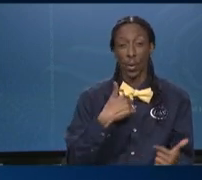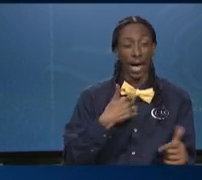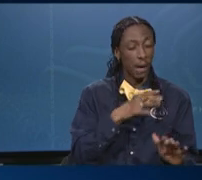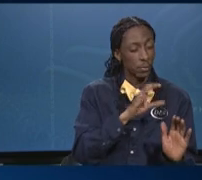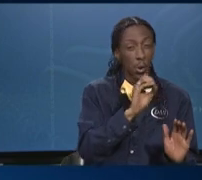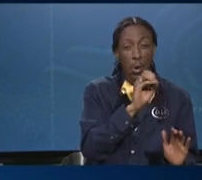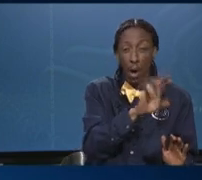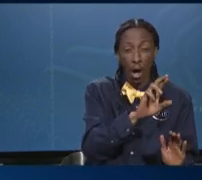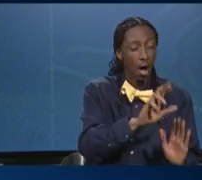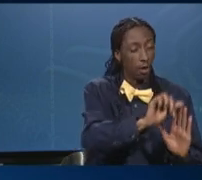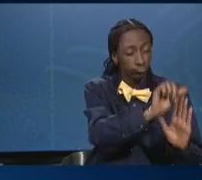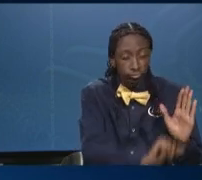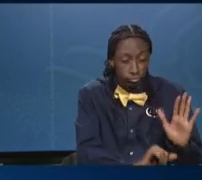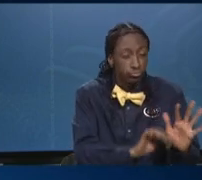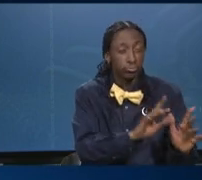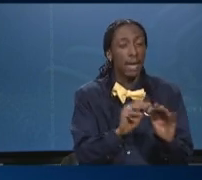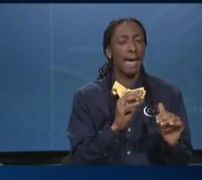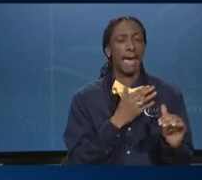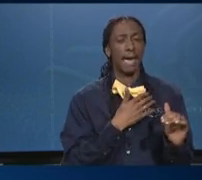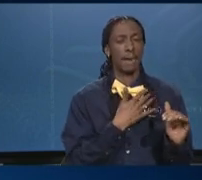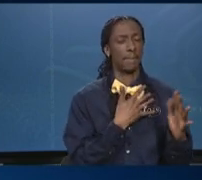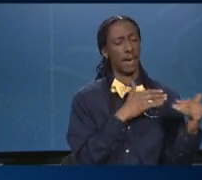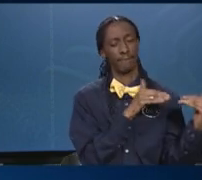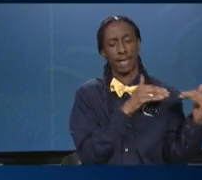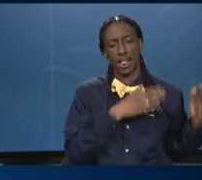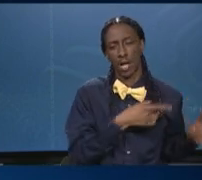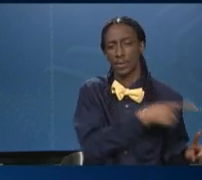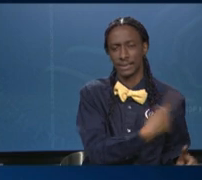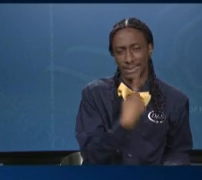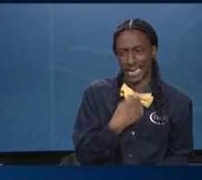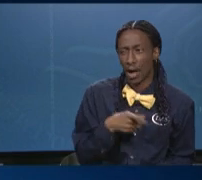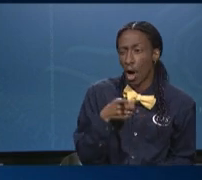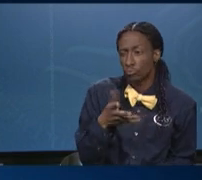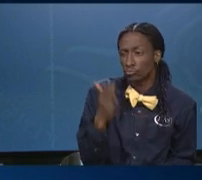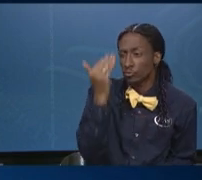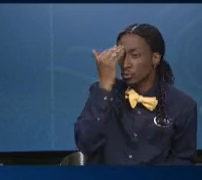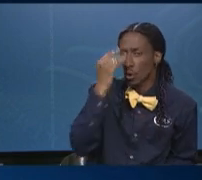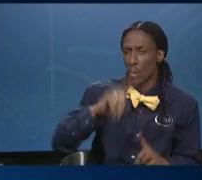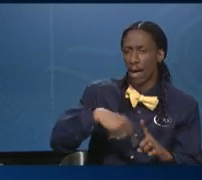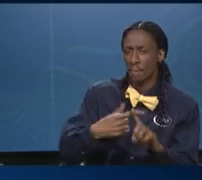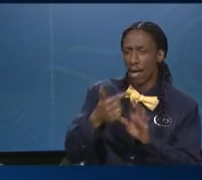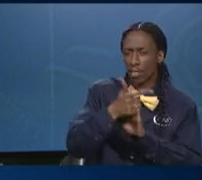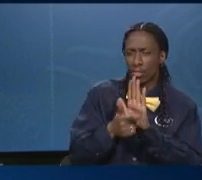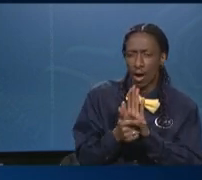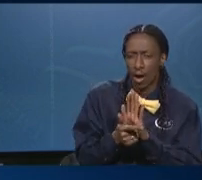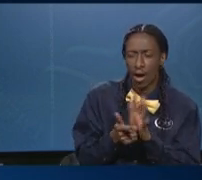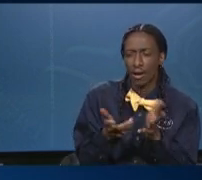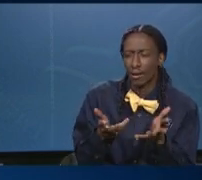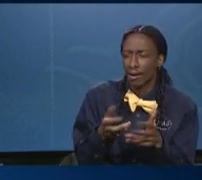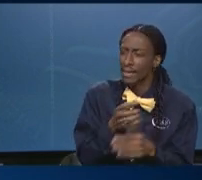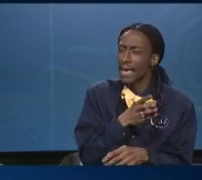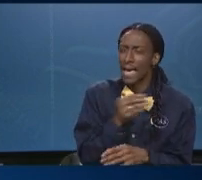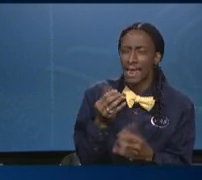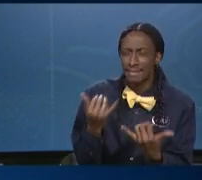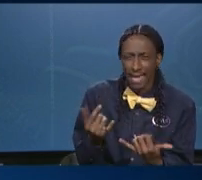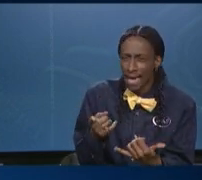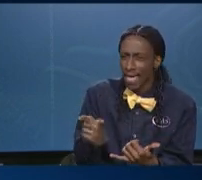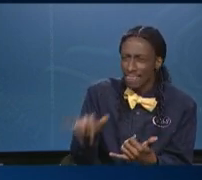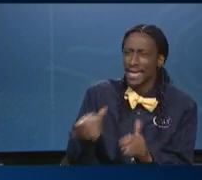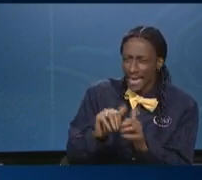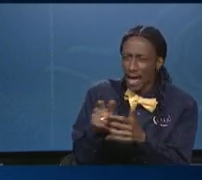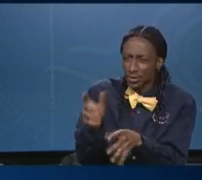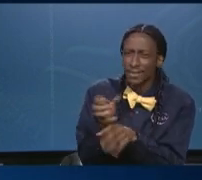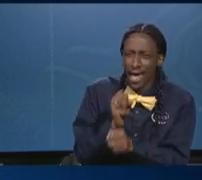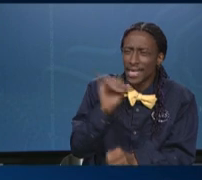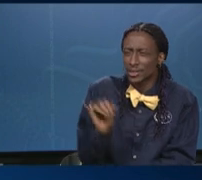her, and my fellow said, yeah, you know, did you know about this law? And that now that's how she got